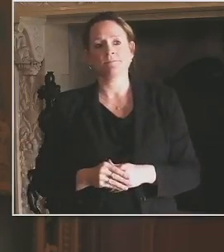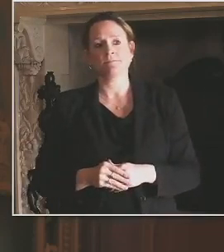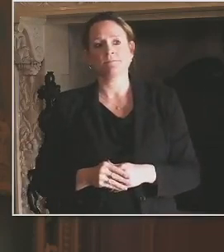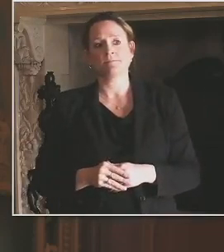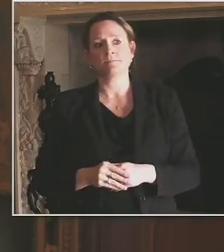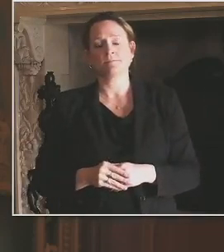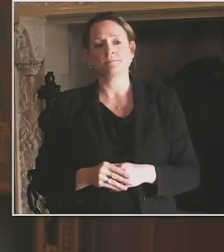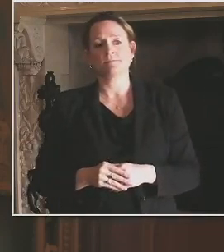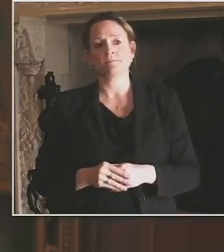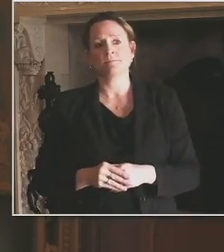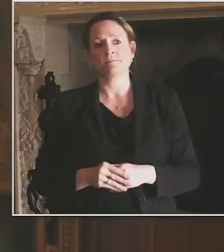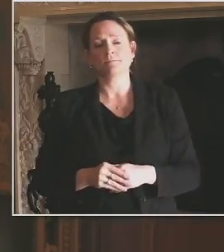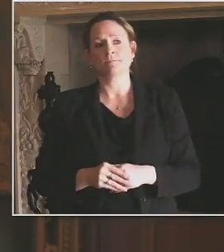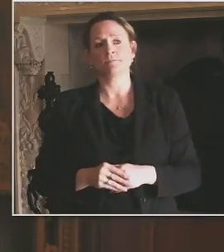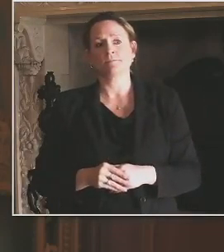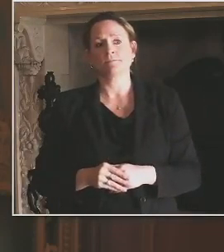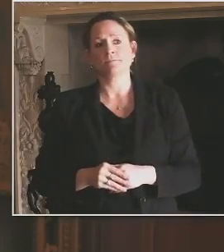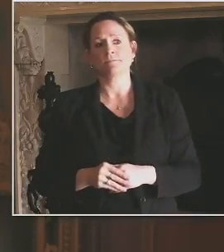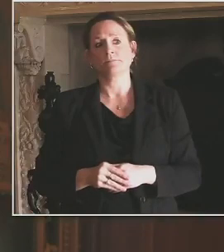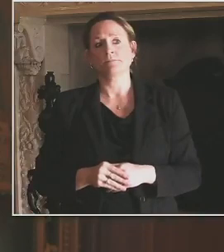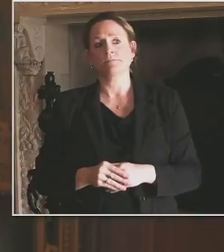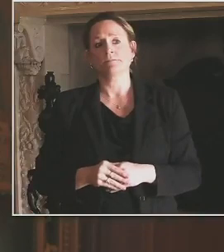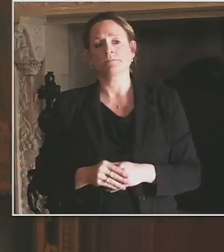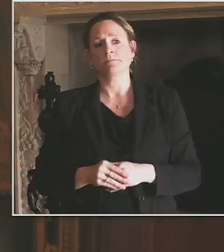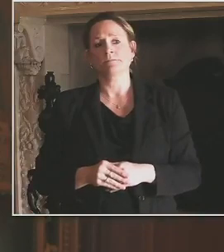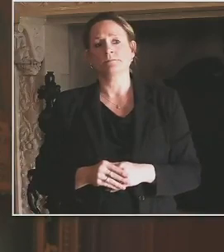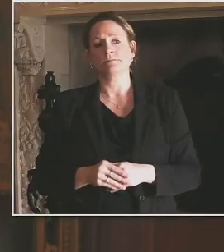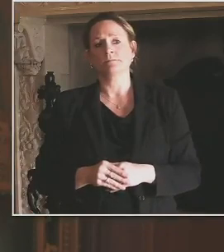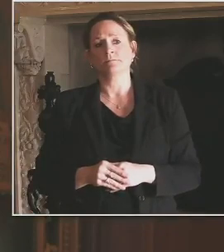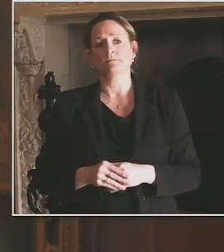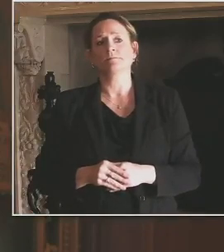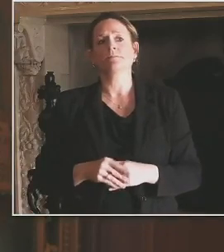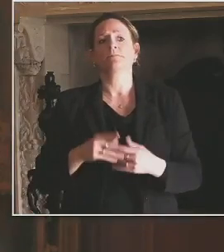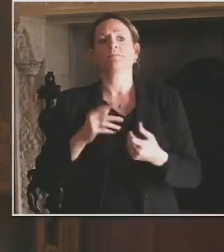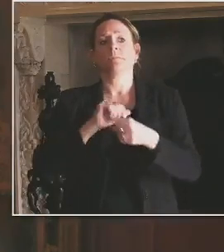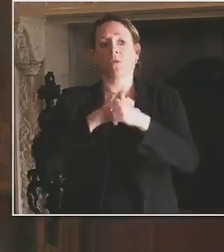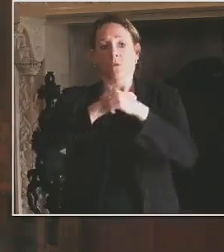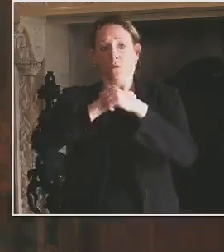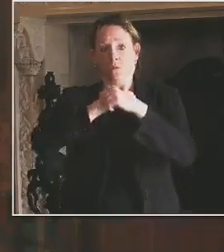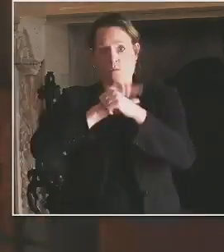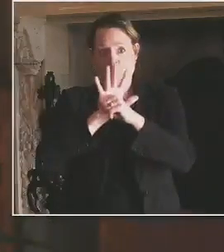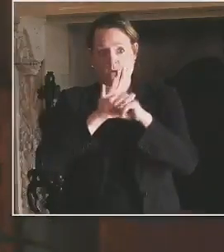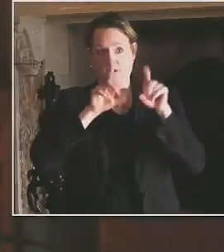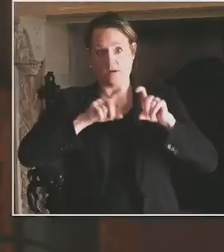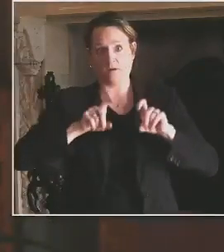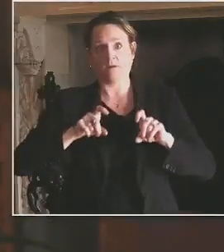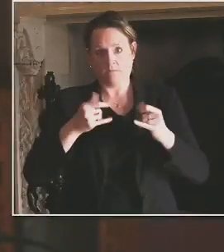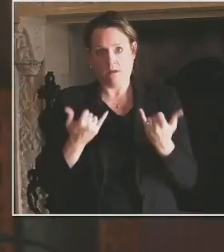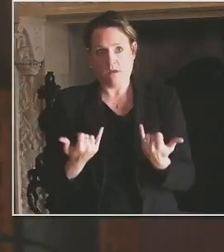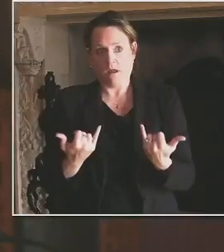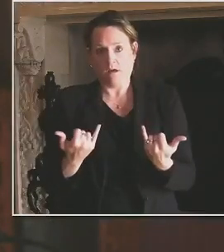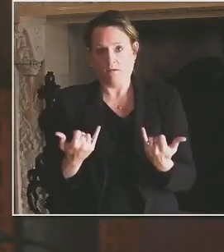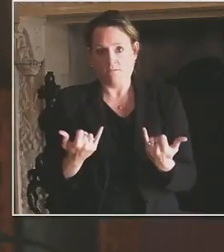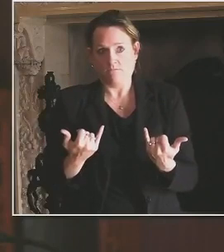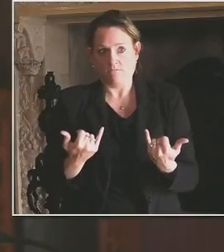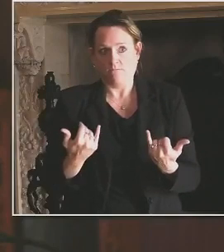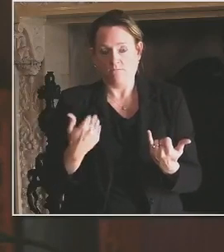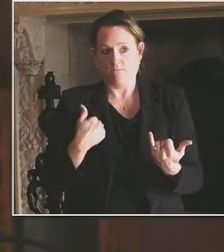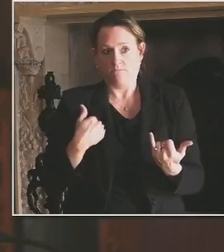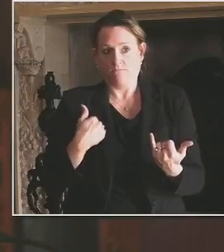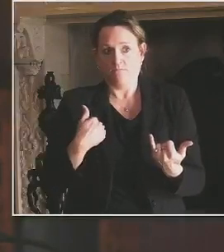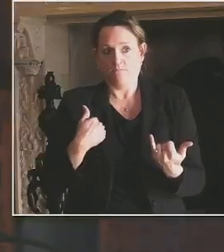ones that tell us whether someone's infected right now. All right, and now we will head to Bruce Marcus with WRJO in Eagle